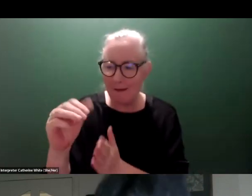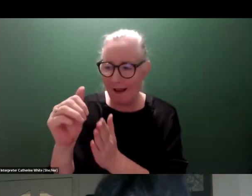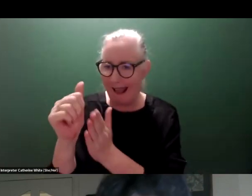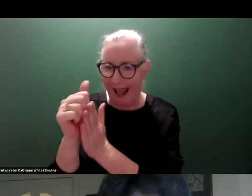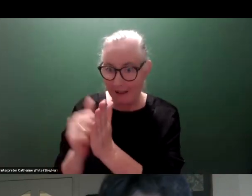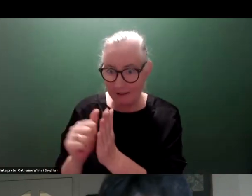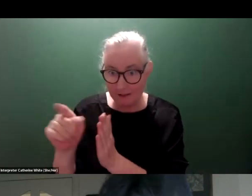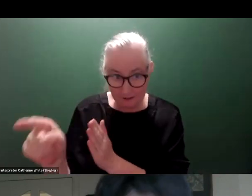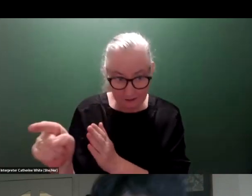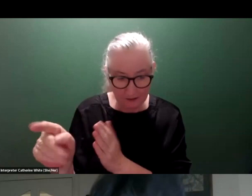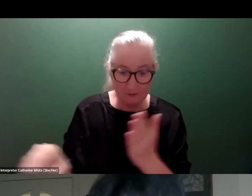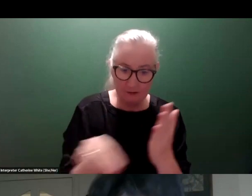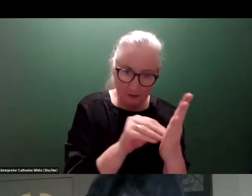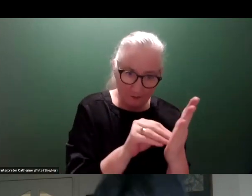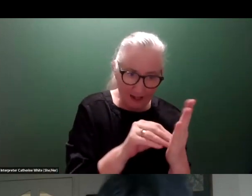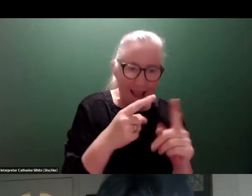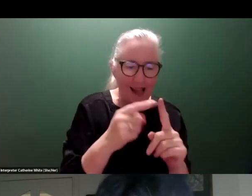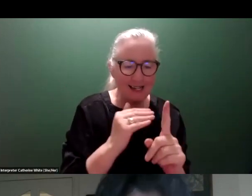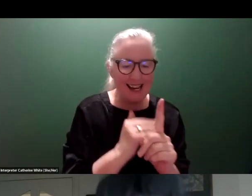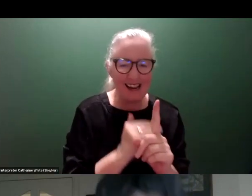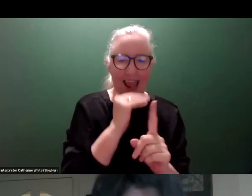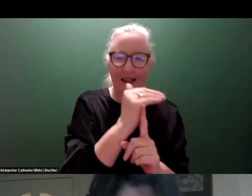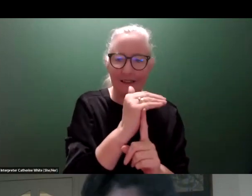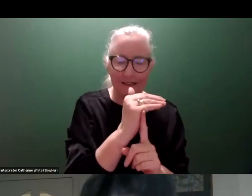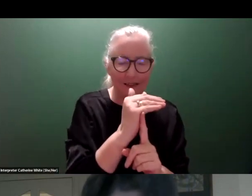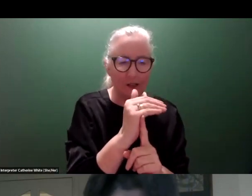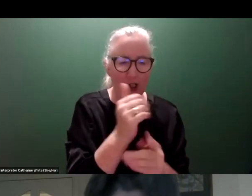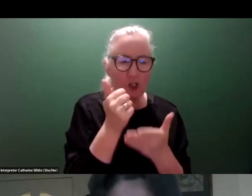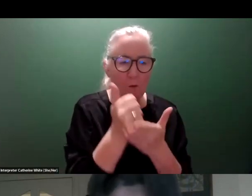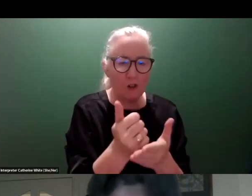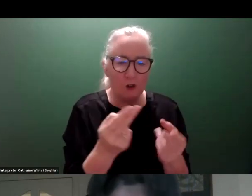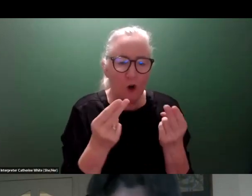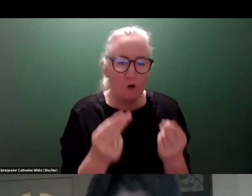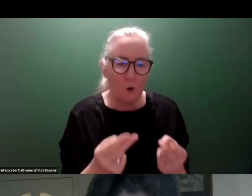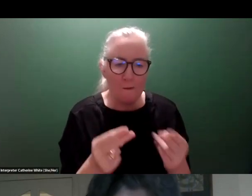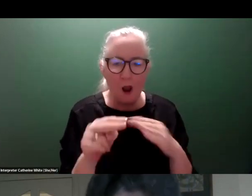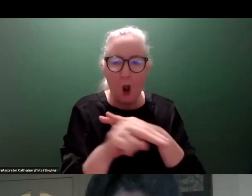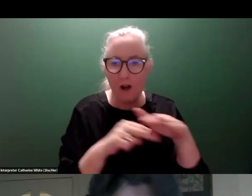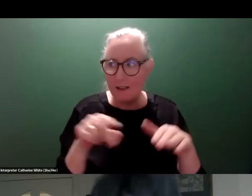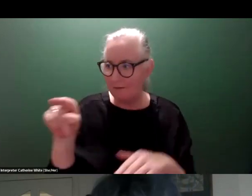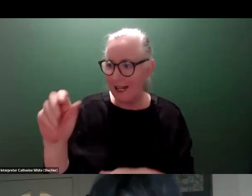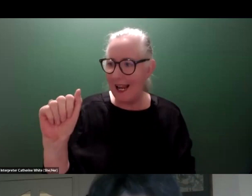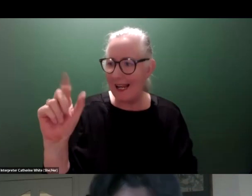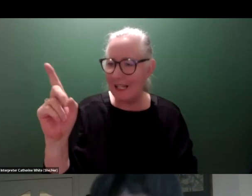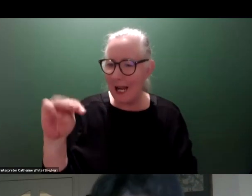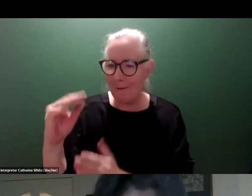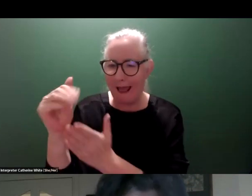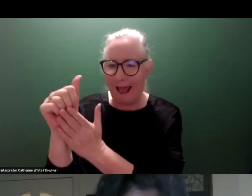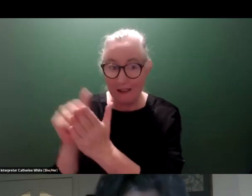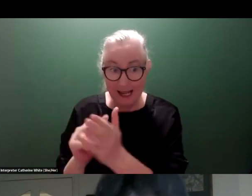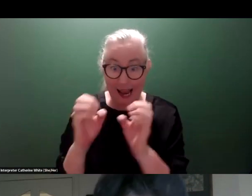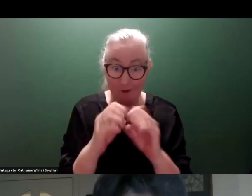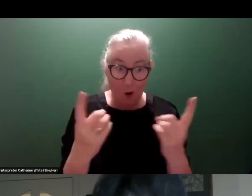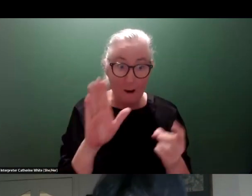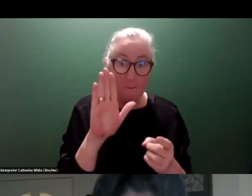see enhanced support requirements, and again, that's a requirement under the ADM Act. Everybody must